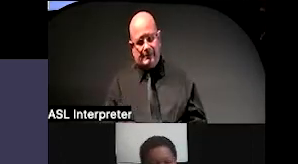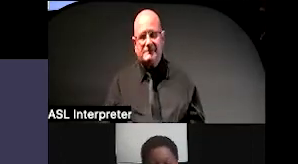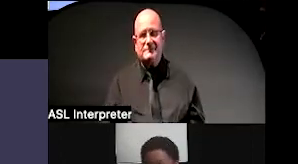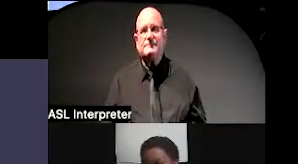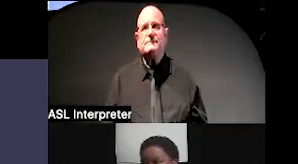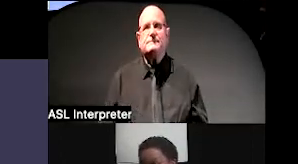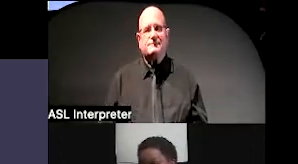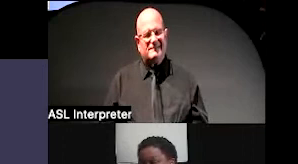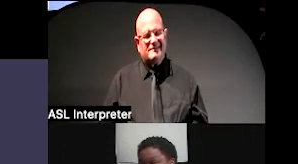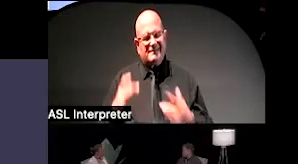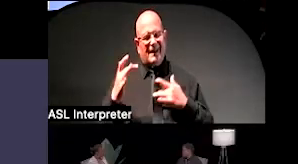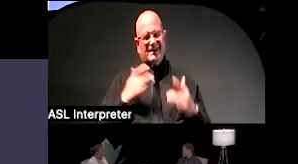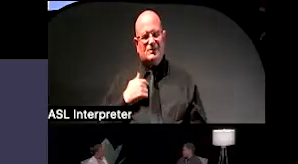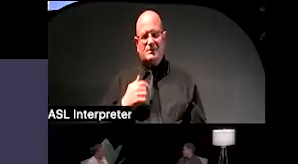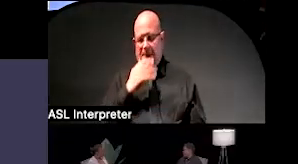That concerns me.